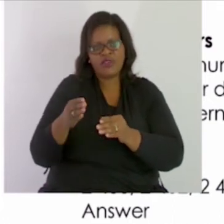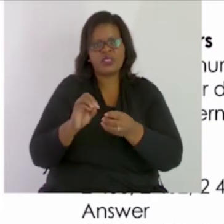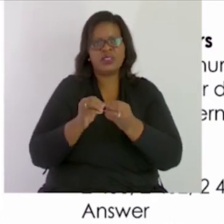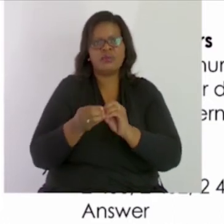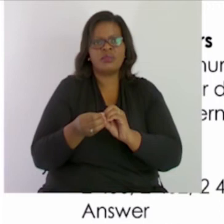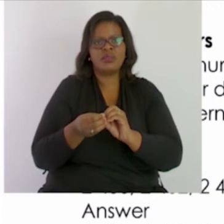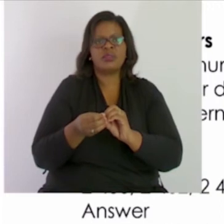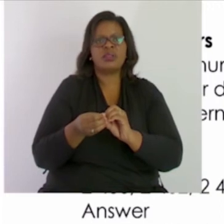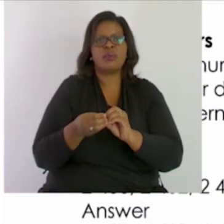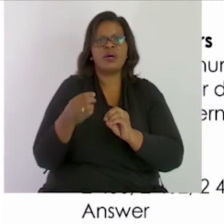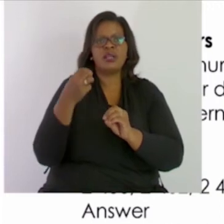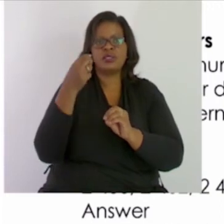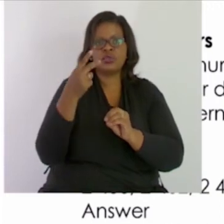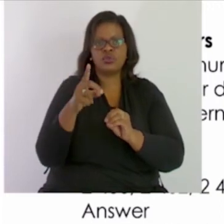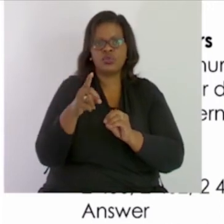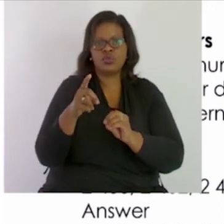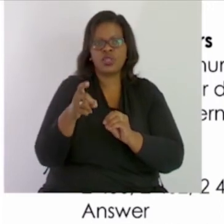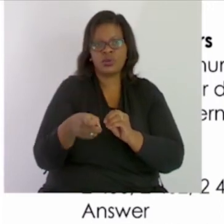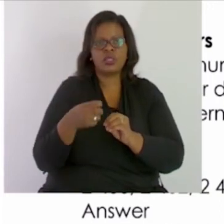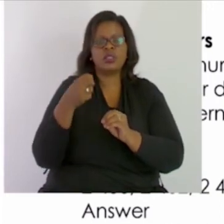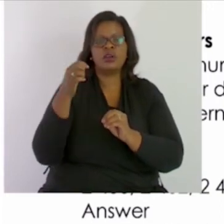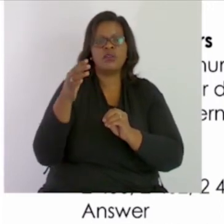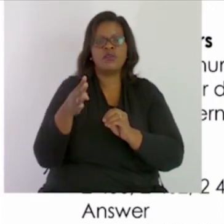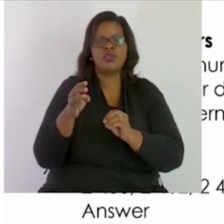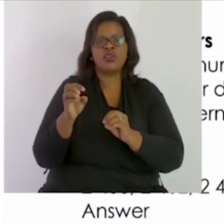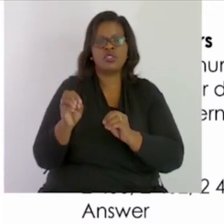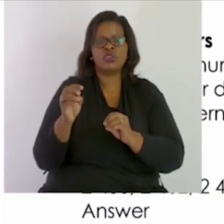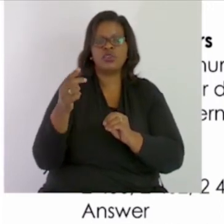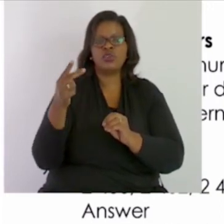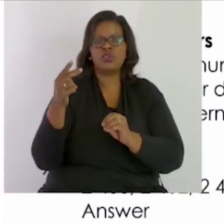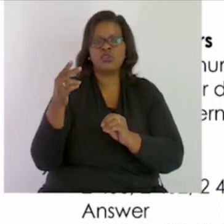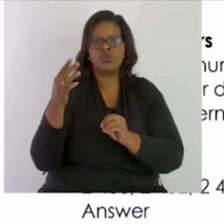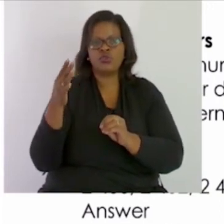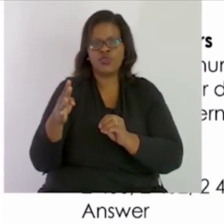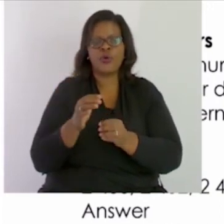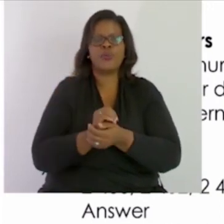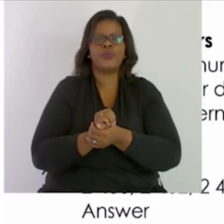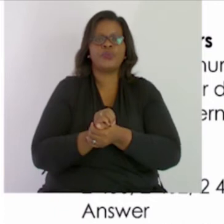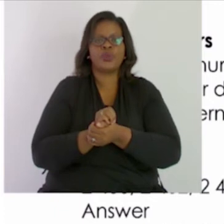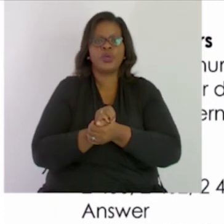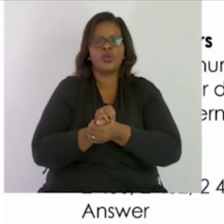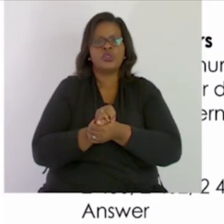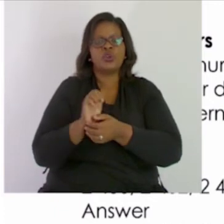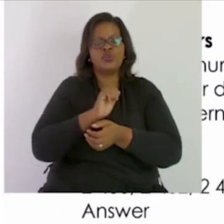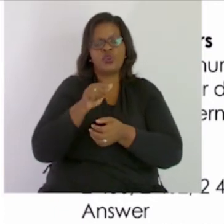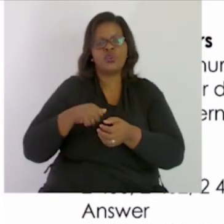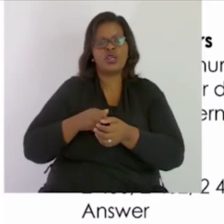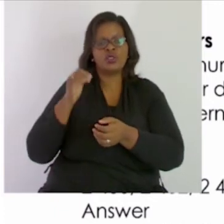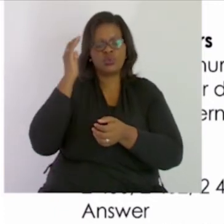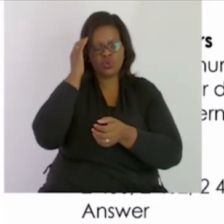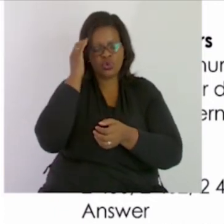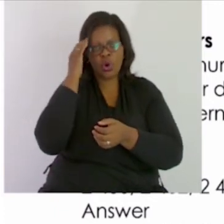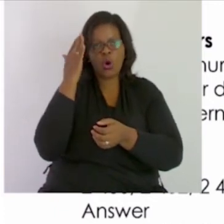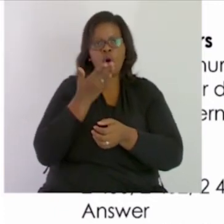2,404. So it means we're going to have 2, 4, 6 going up like that. So for us to find our first